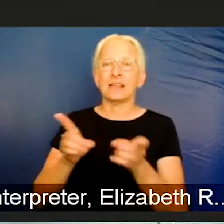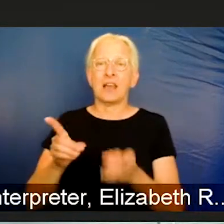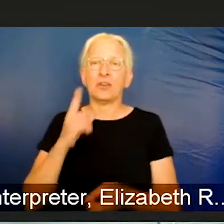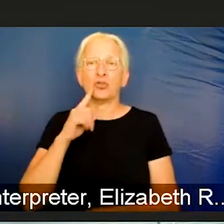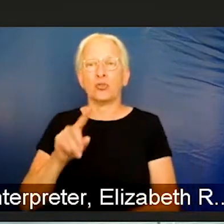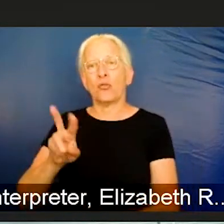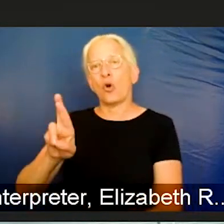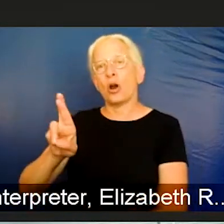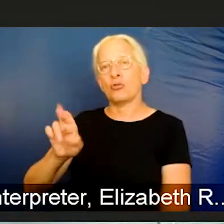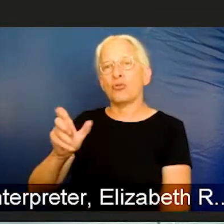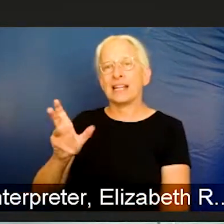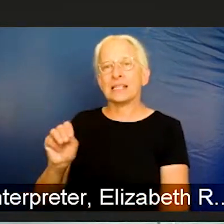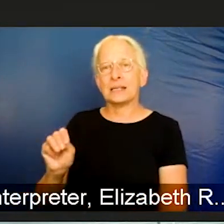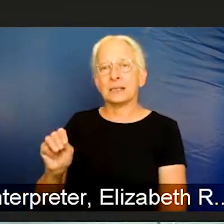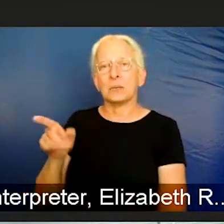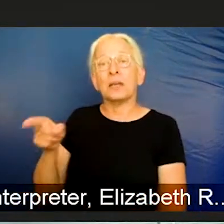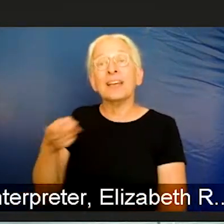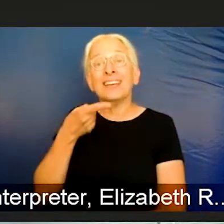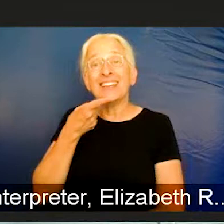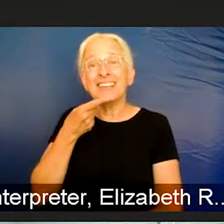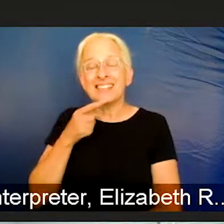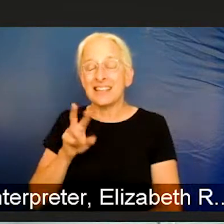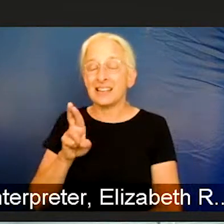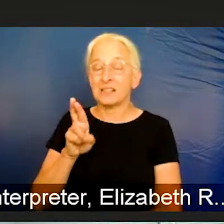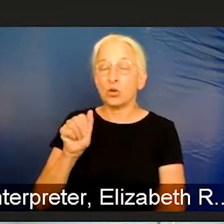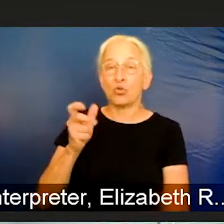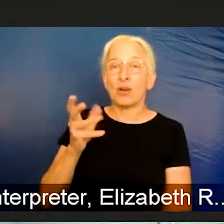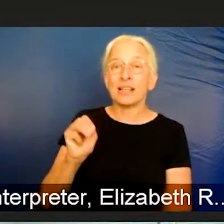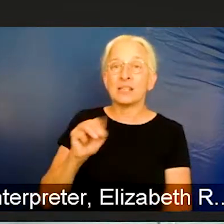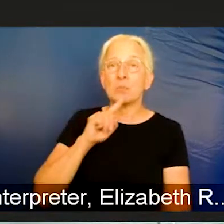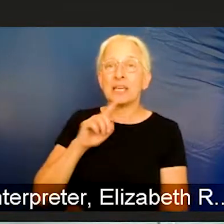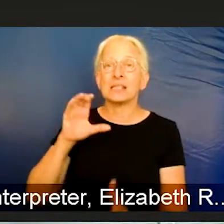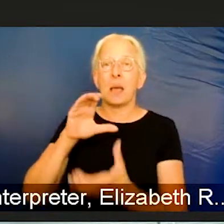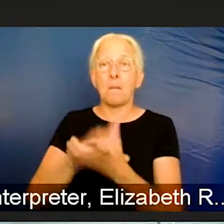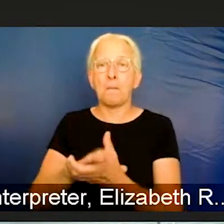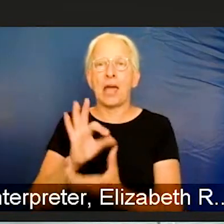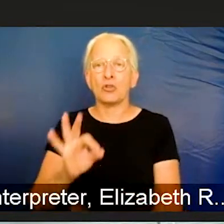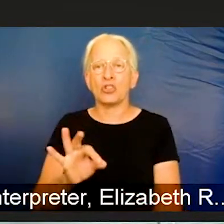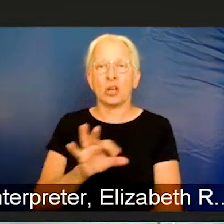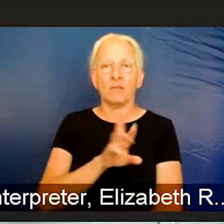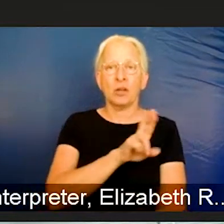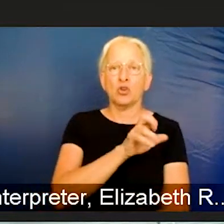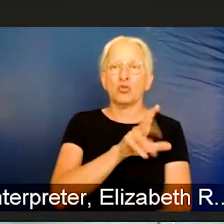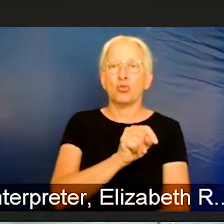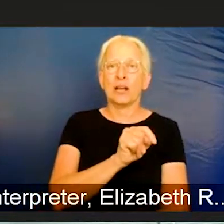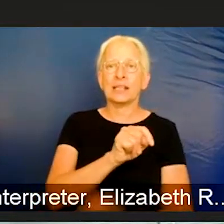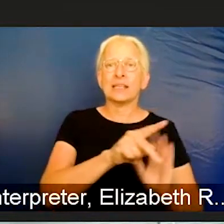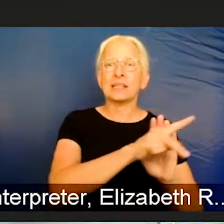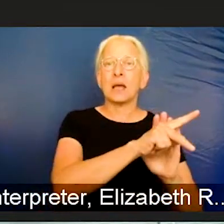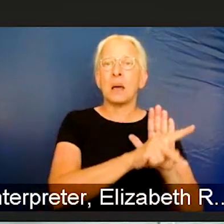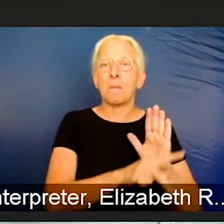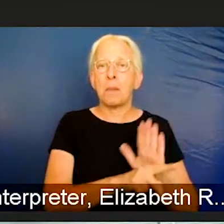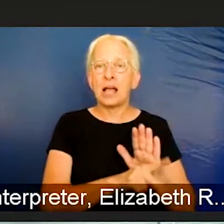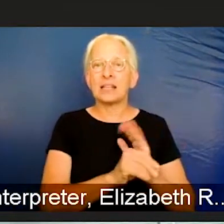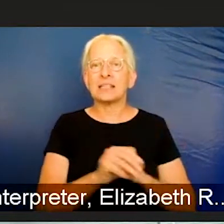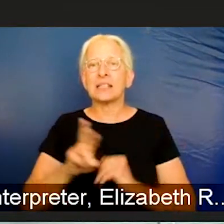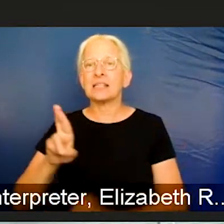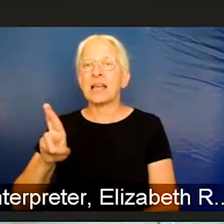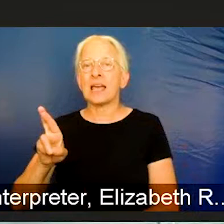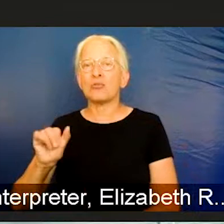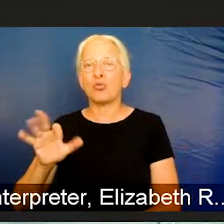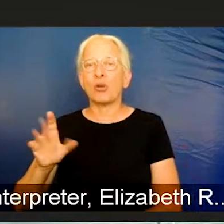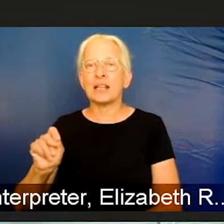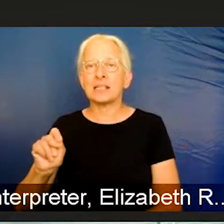Kendi says, racism is a marriage of racist policies and racist ideas